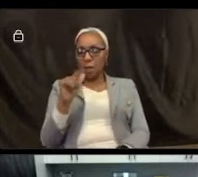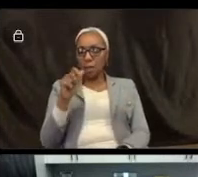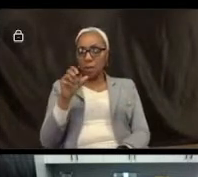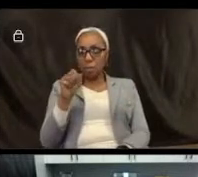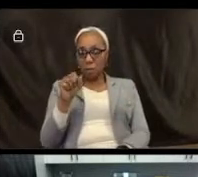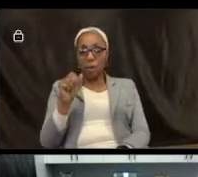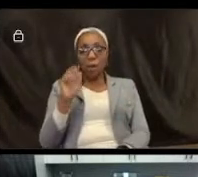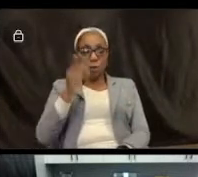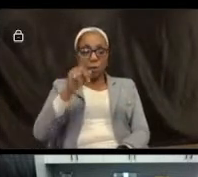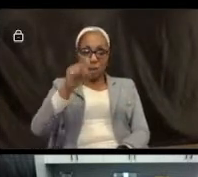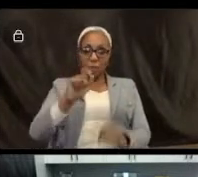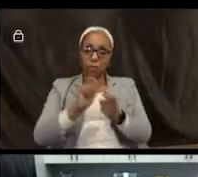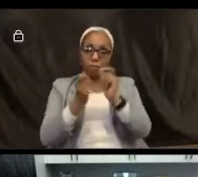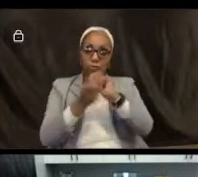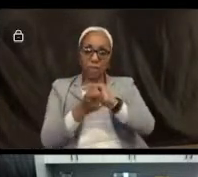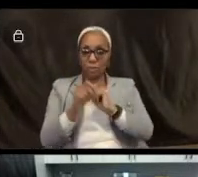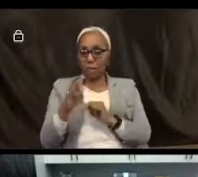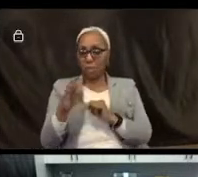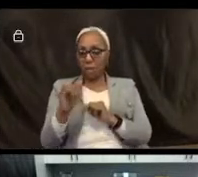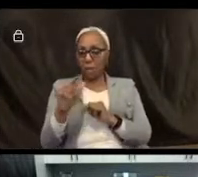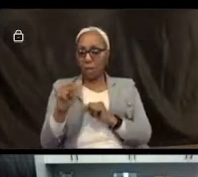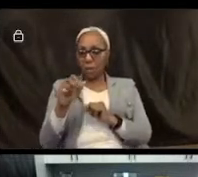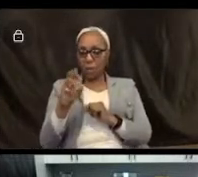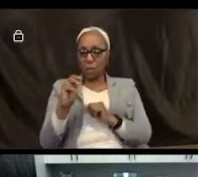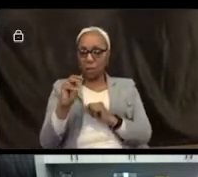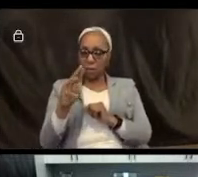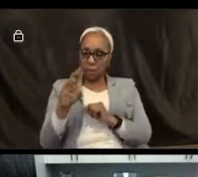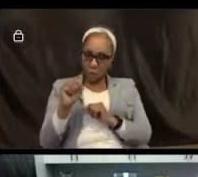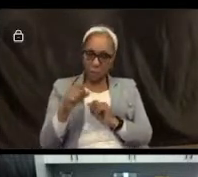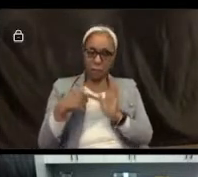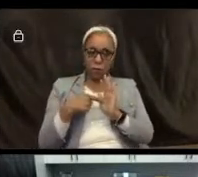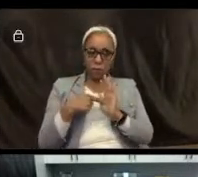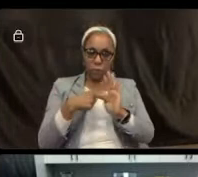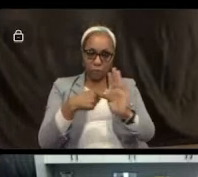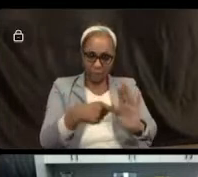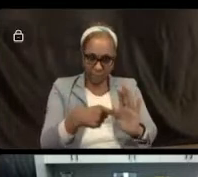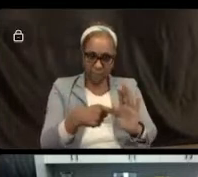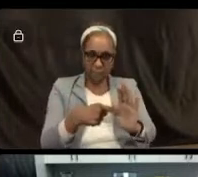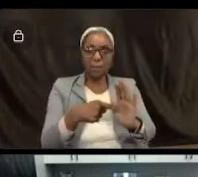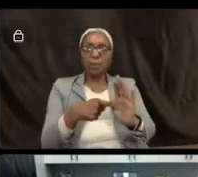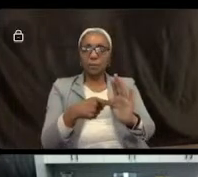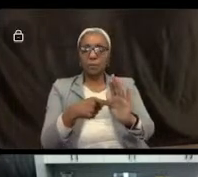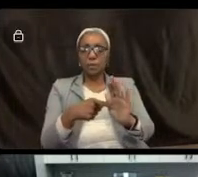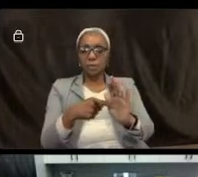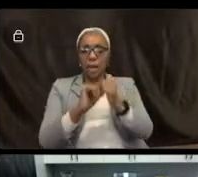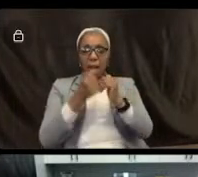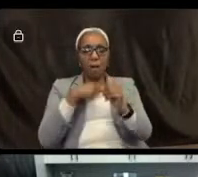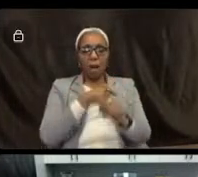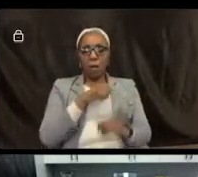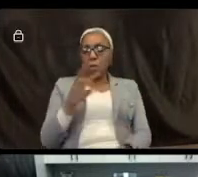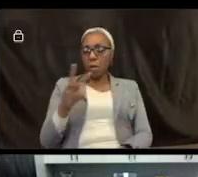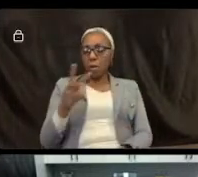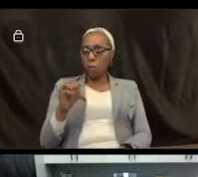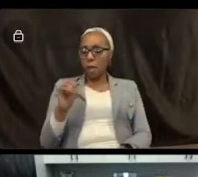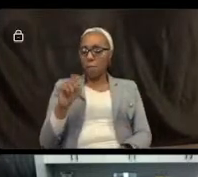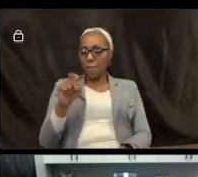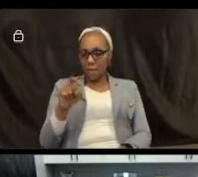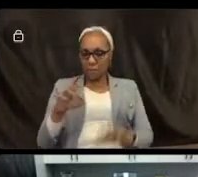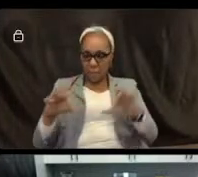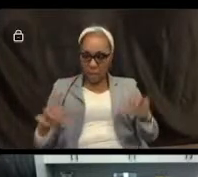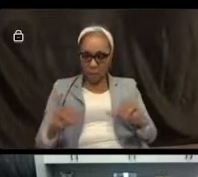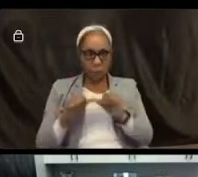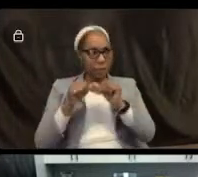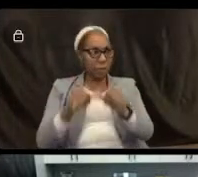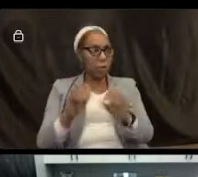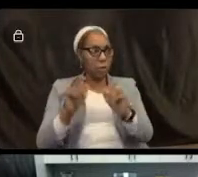be amended to reflect how our WebEx operation is to continue. And I think that is the